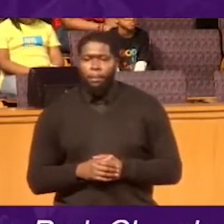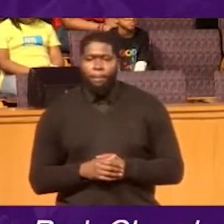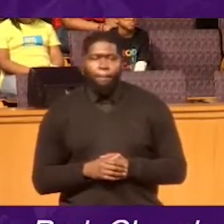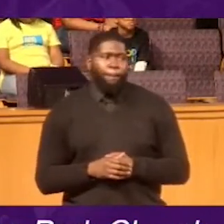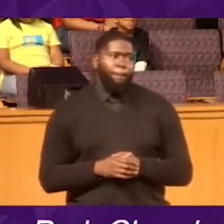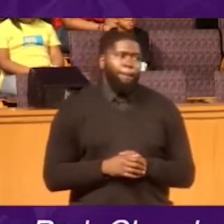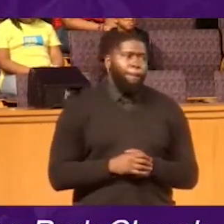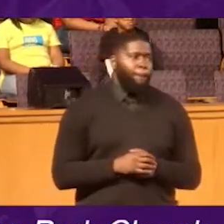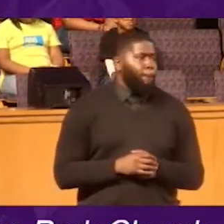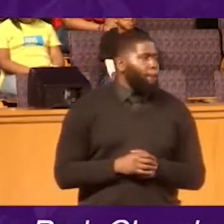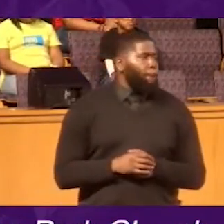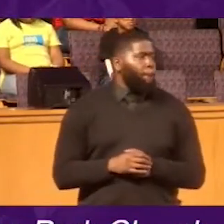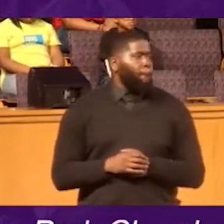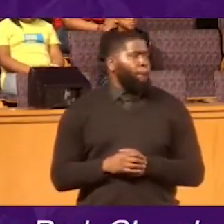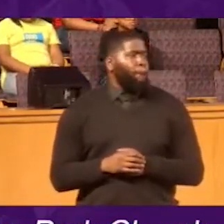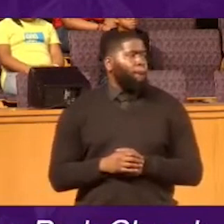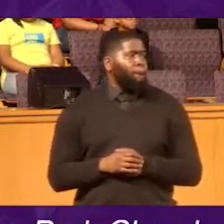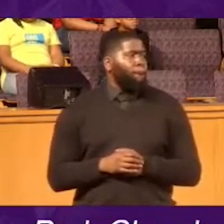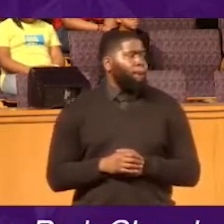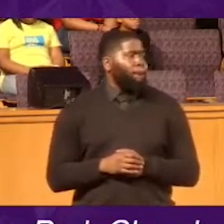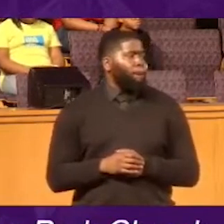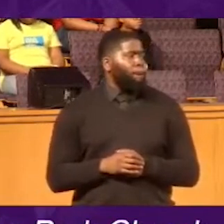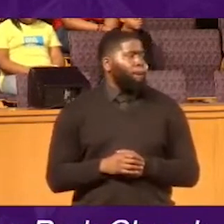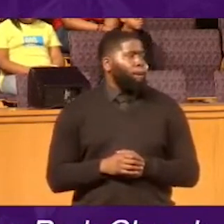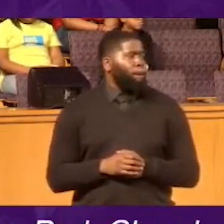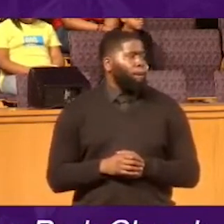the Board of Directors.